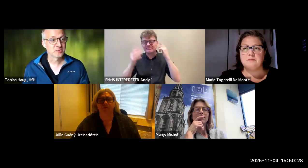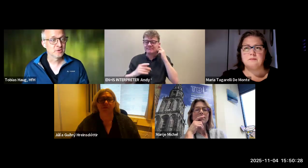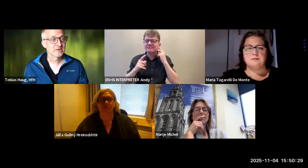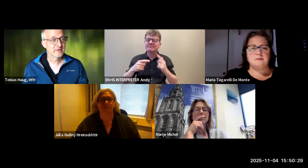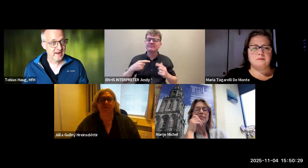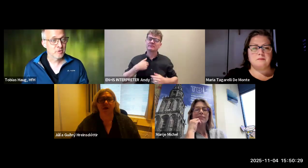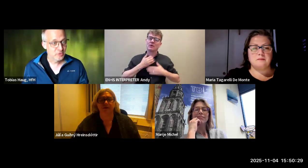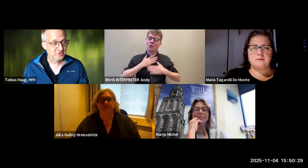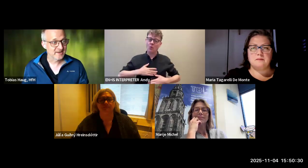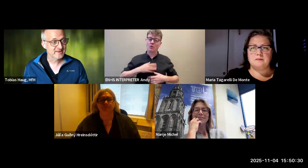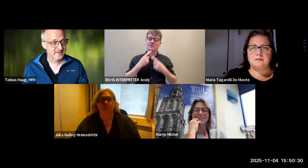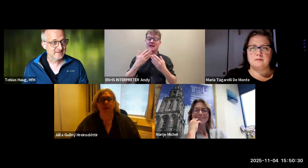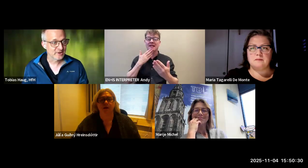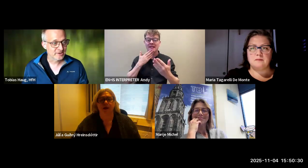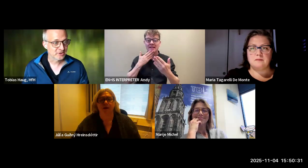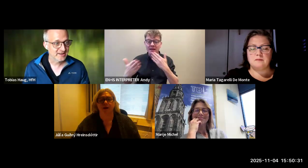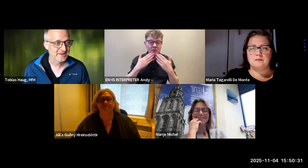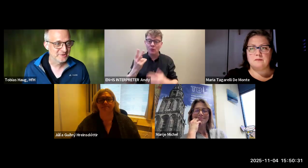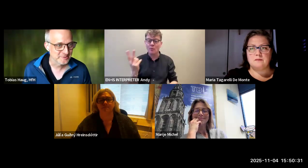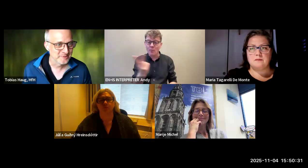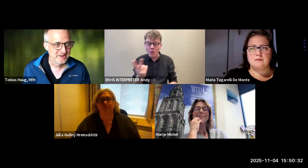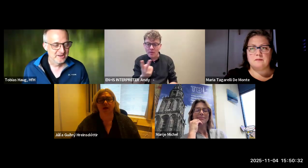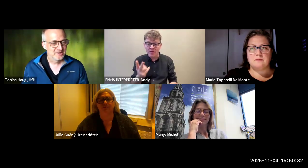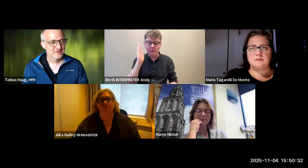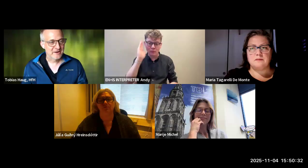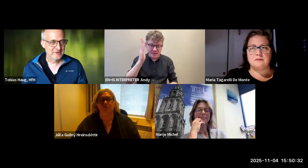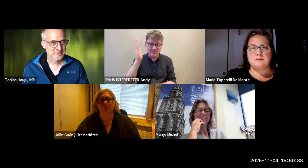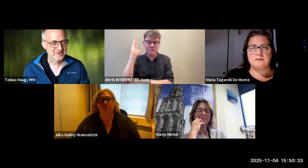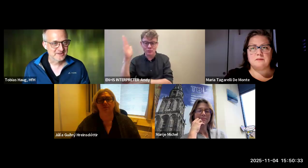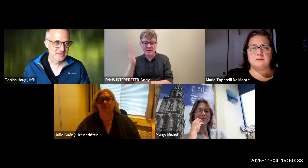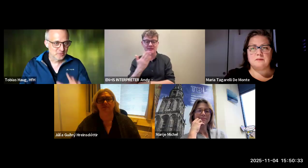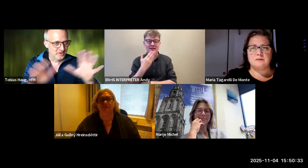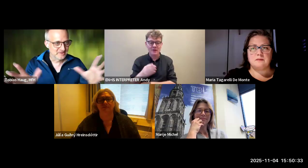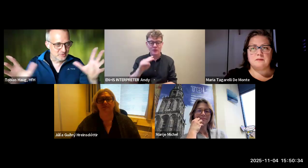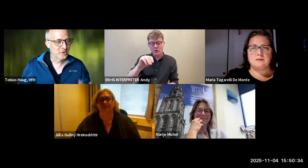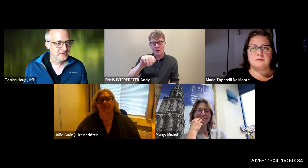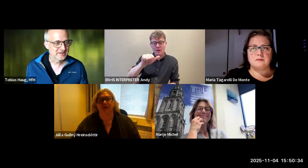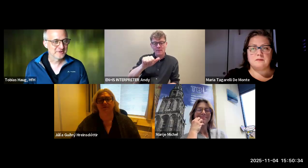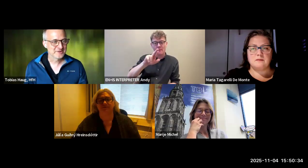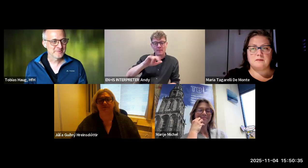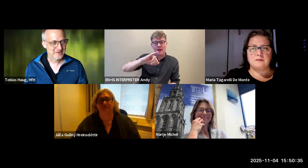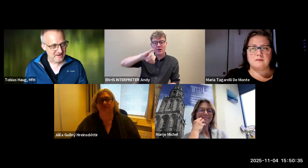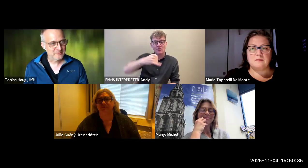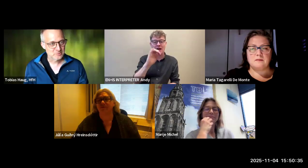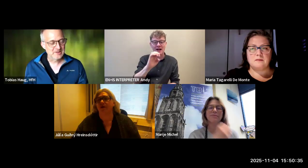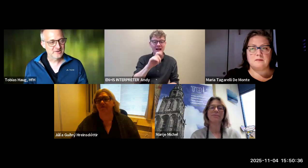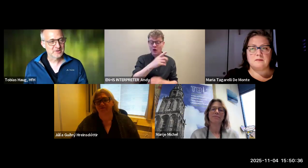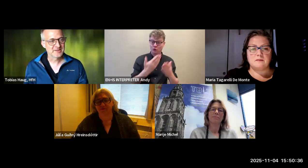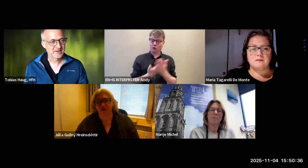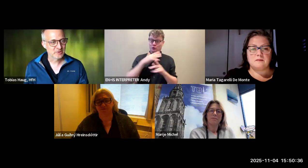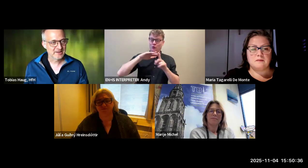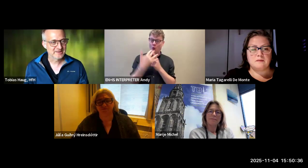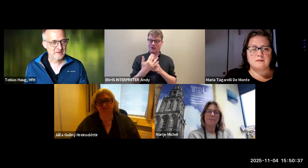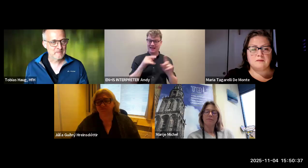to take the opportunity to thank both presenters. Thanks a lot, Mariah, to dive into this new context for you. But I think it was